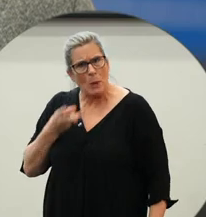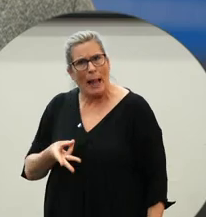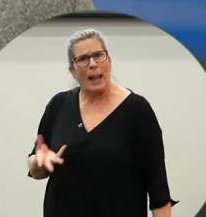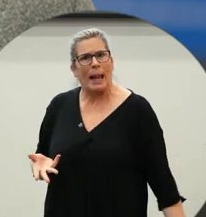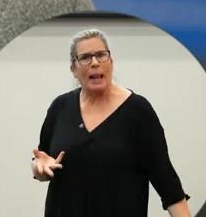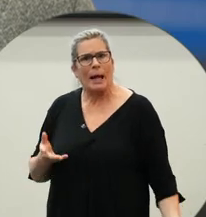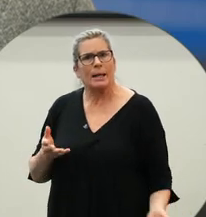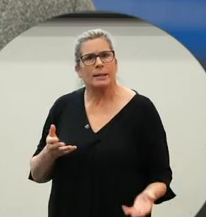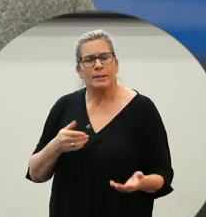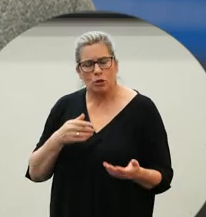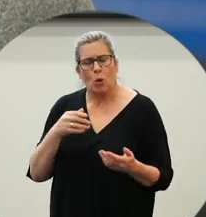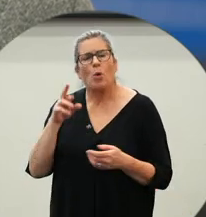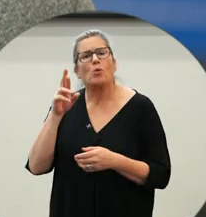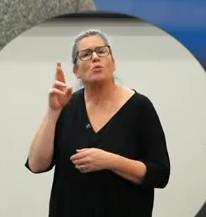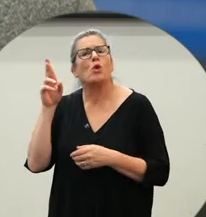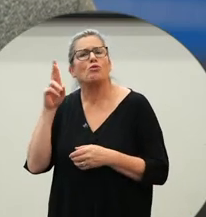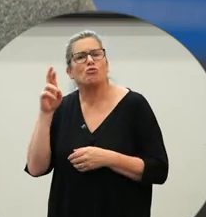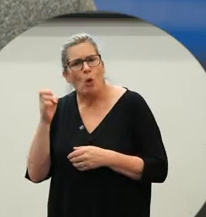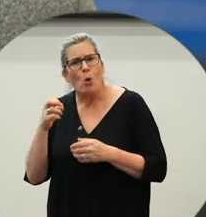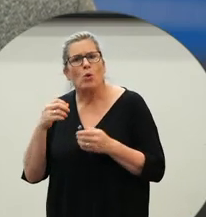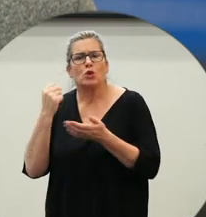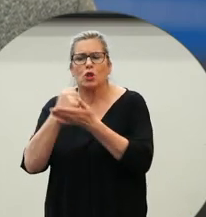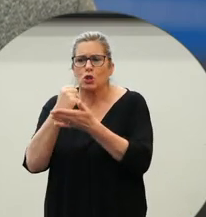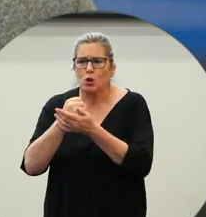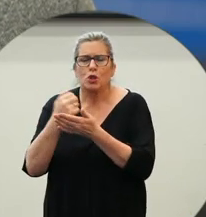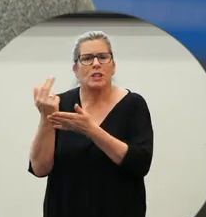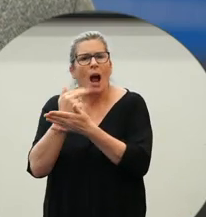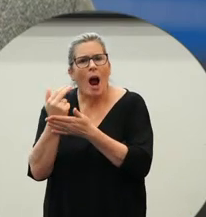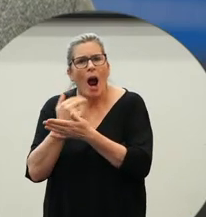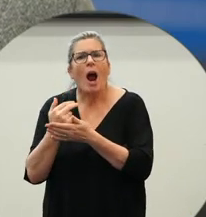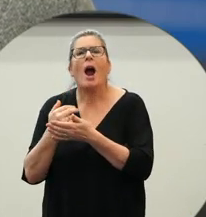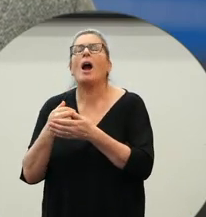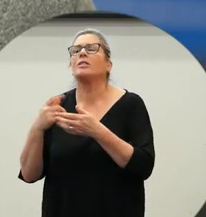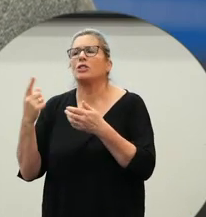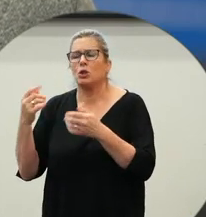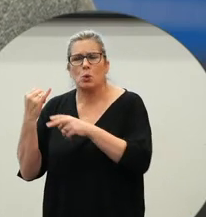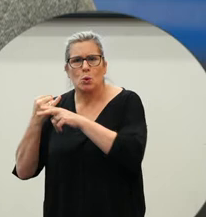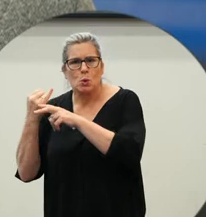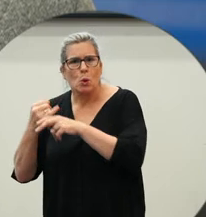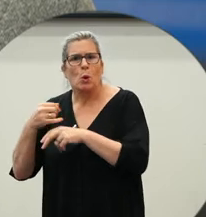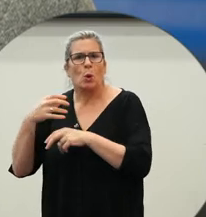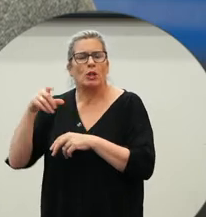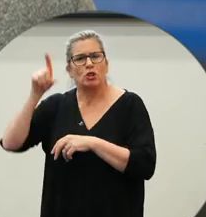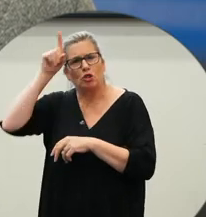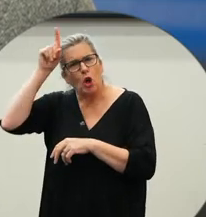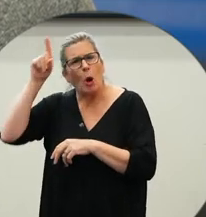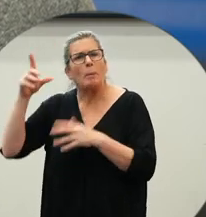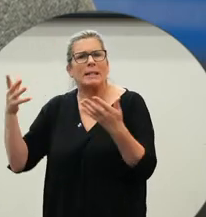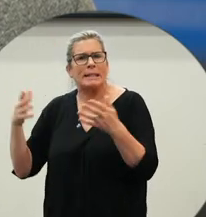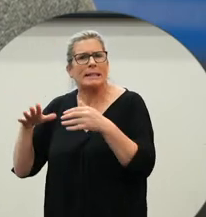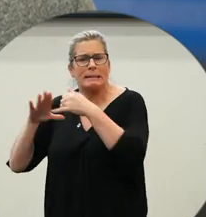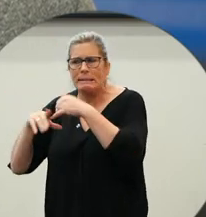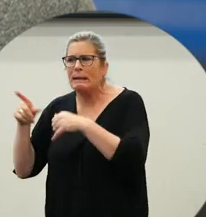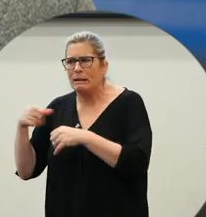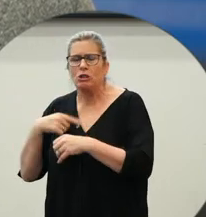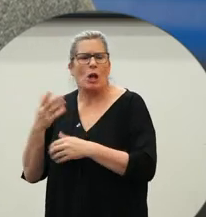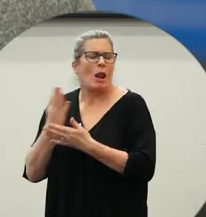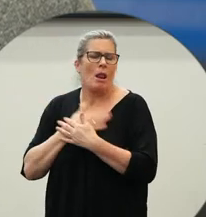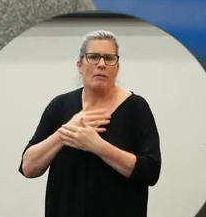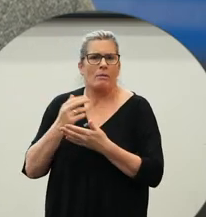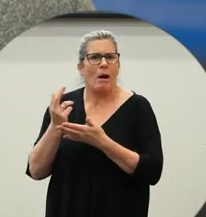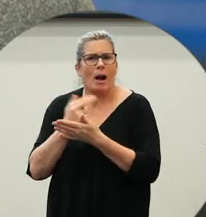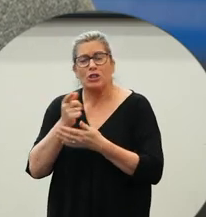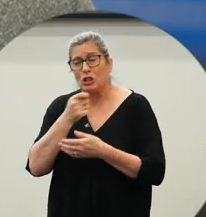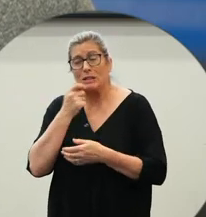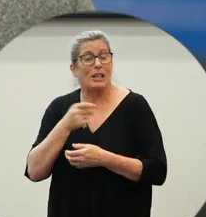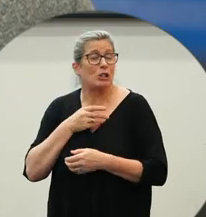Rose studied art. She went to finishing school in France and Germany. She seemed to love art very much. I asked her that, and she said she wouldn't have done it,